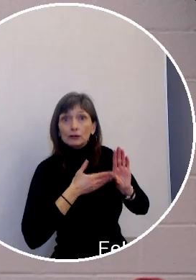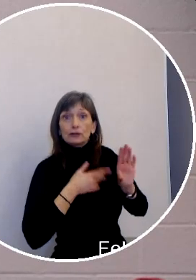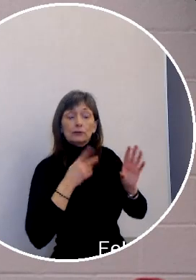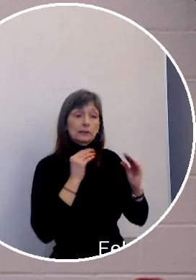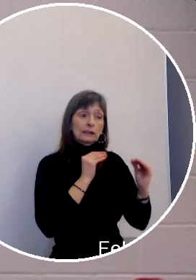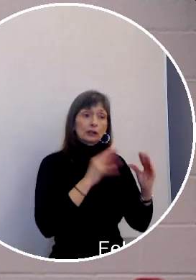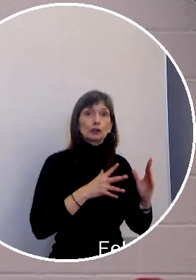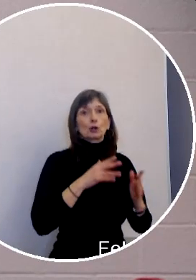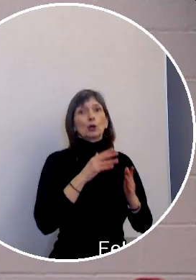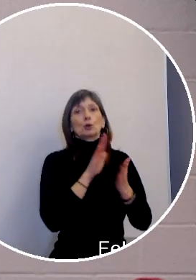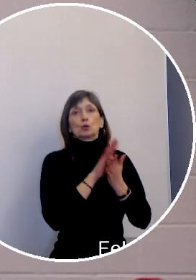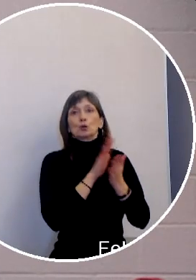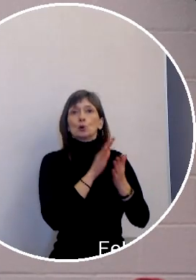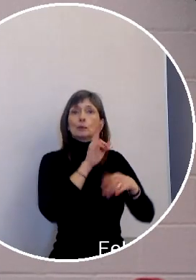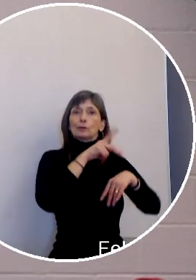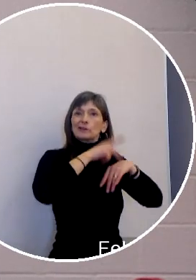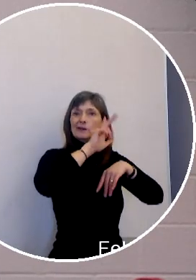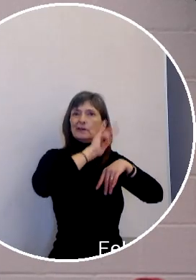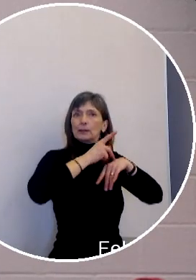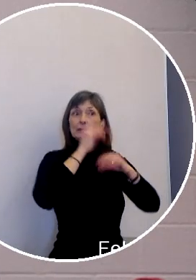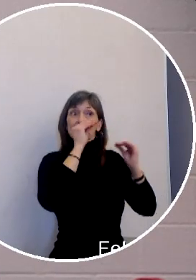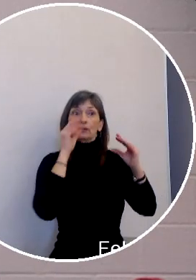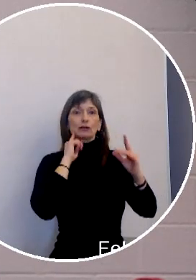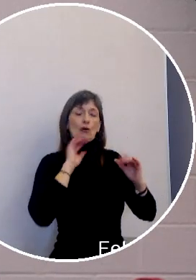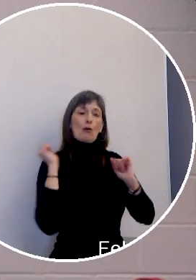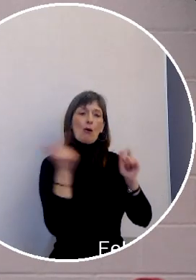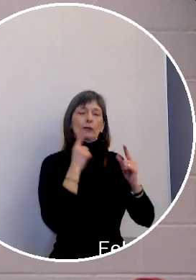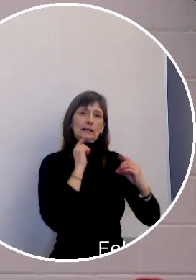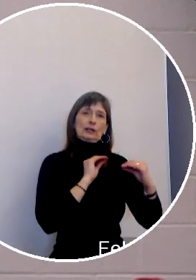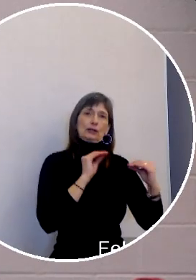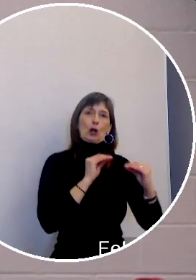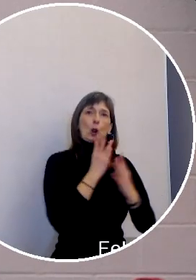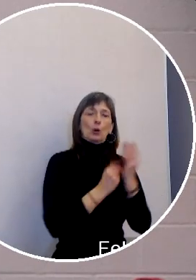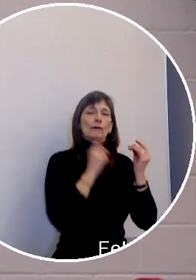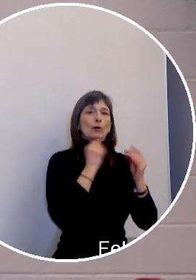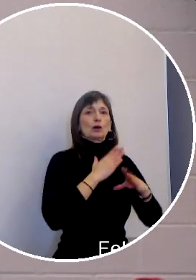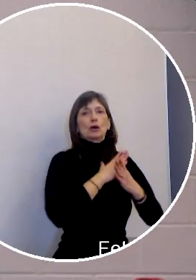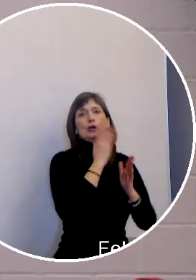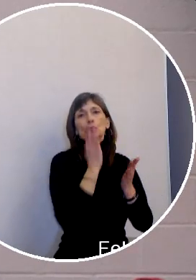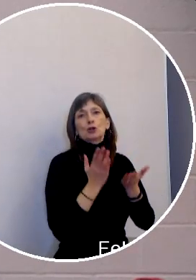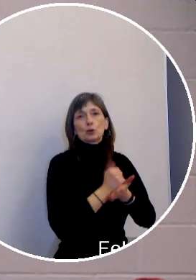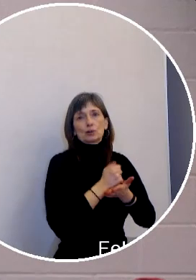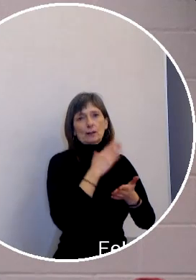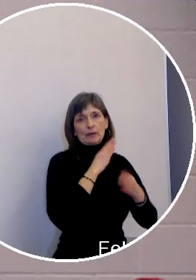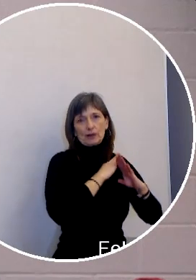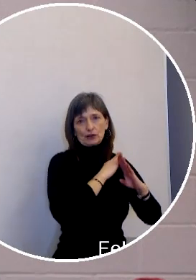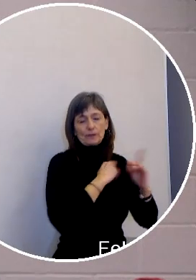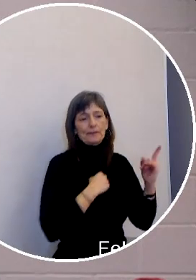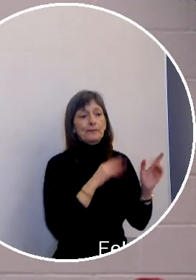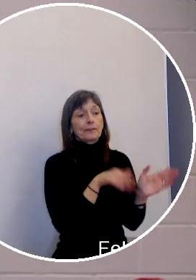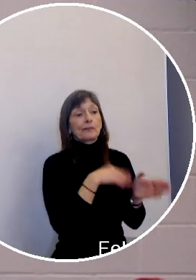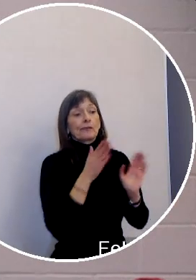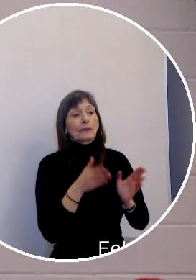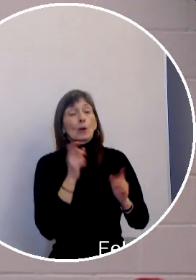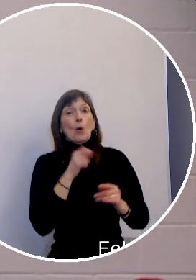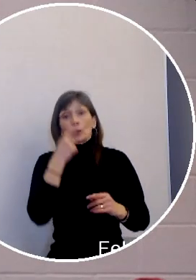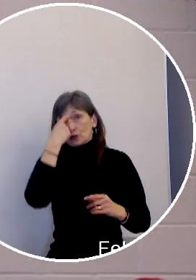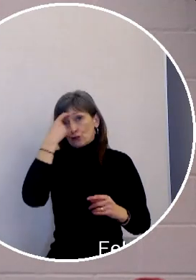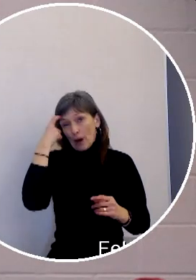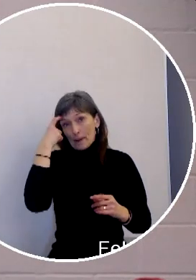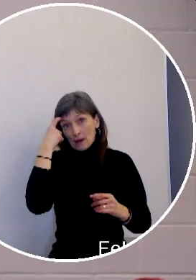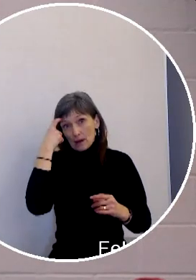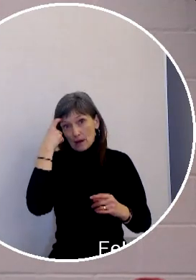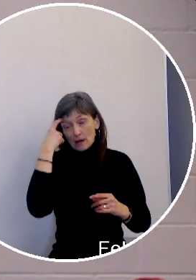psychologists, school administrators, and teachers. We've also been providing professional learning on trauma-informed